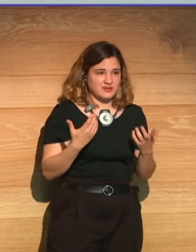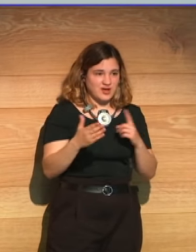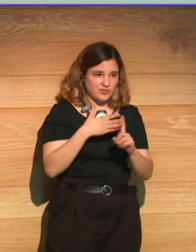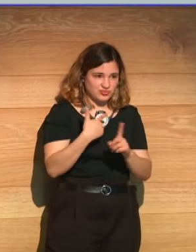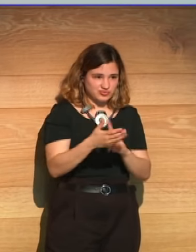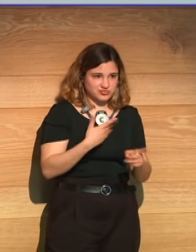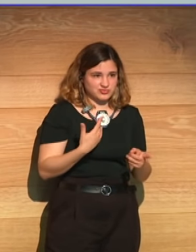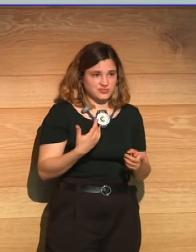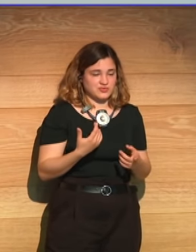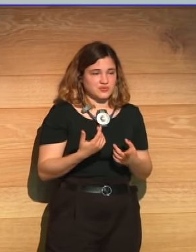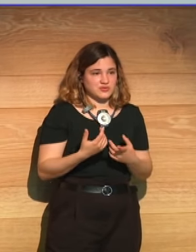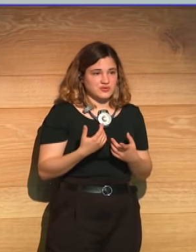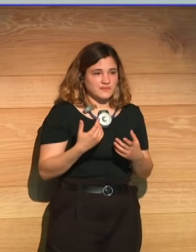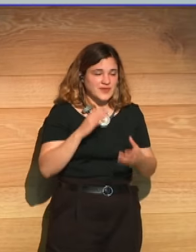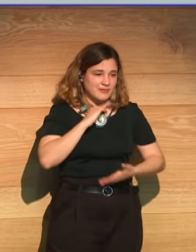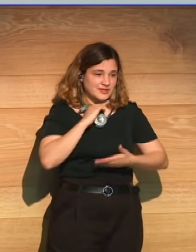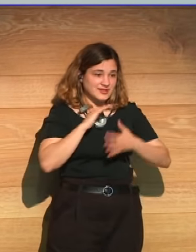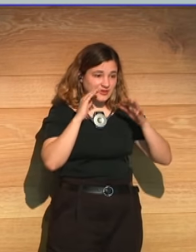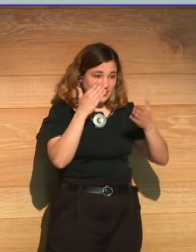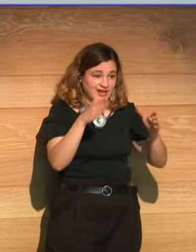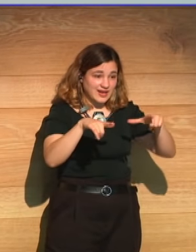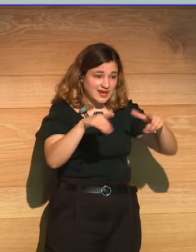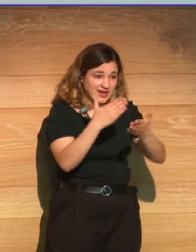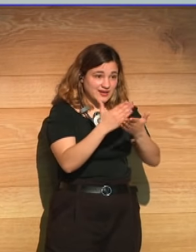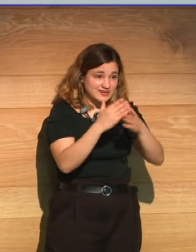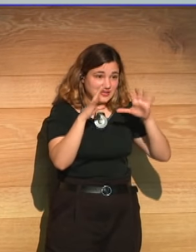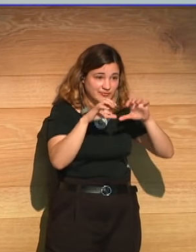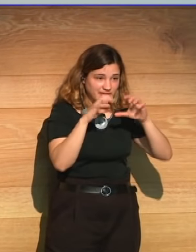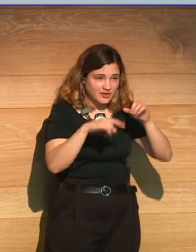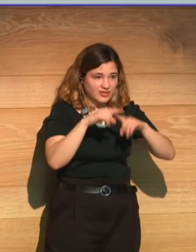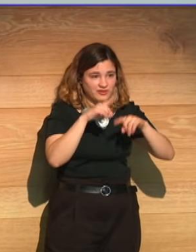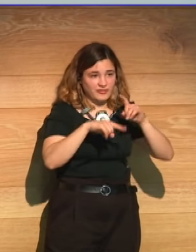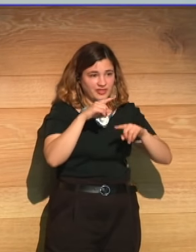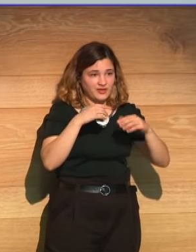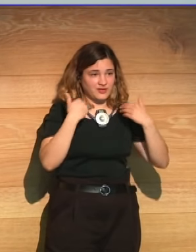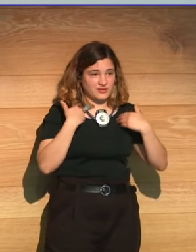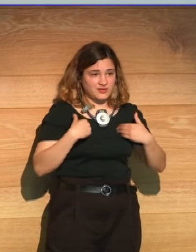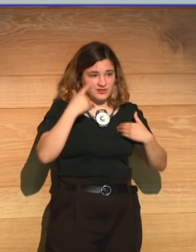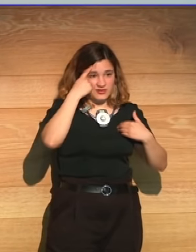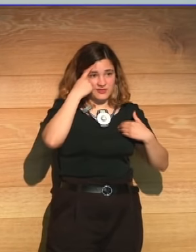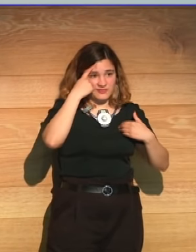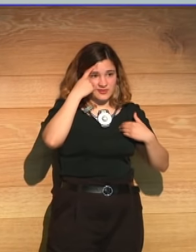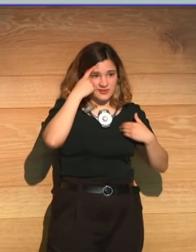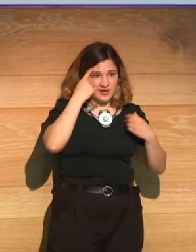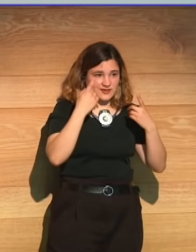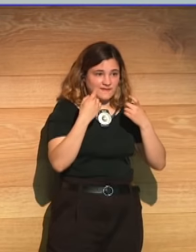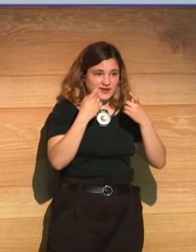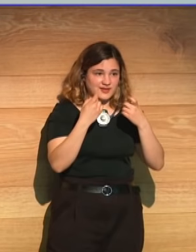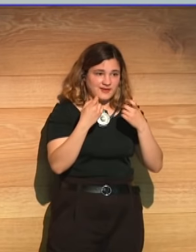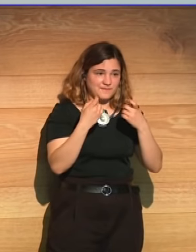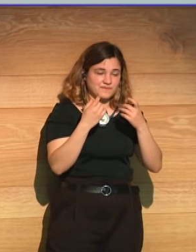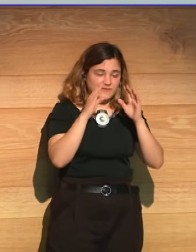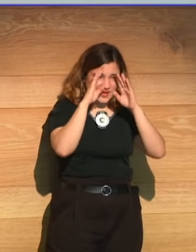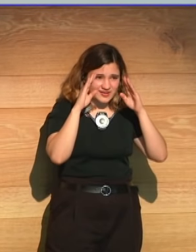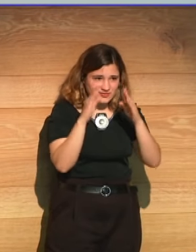aprender en las clases dependen mucho de su salud emocional. Es necesario proporcionarle un refuerzo, una atención y